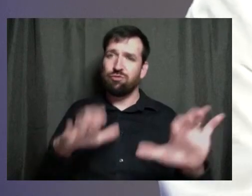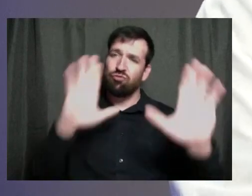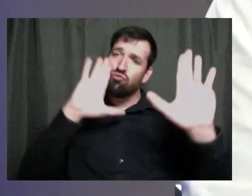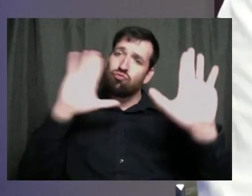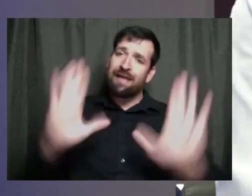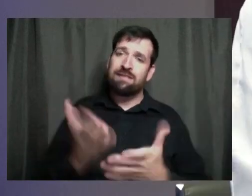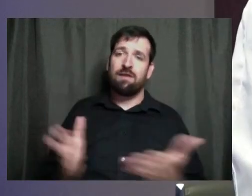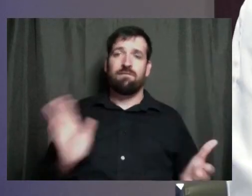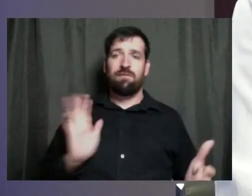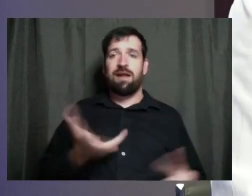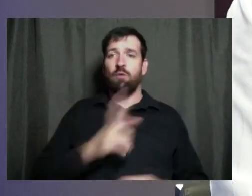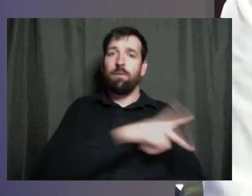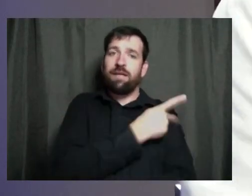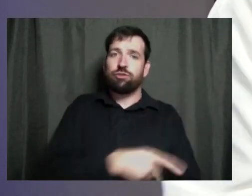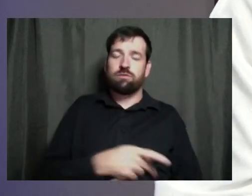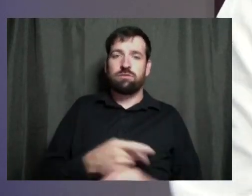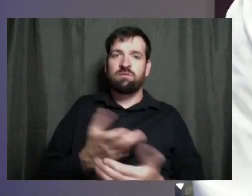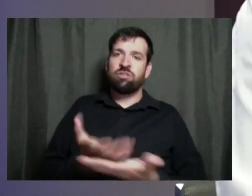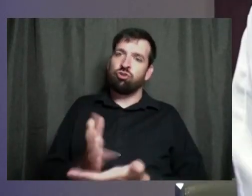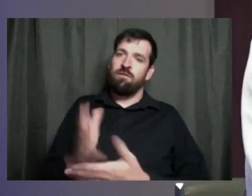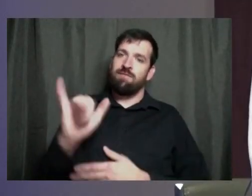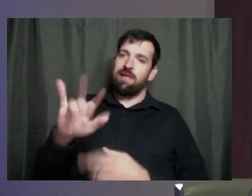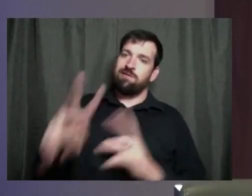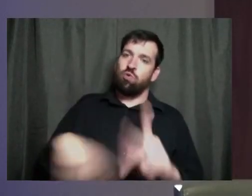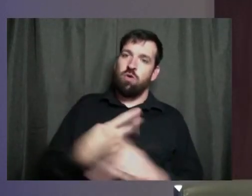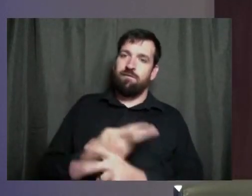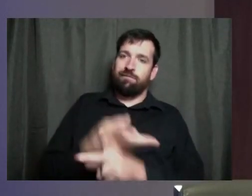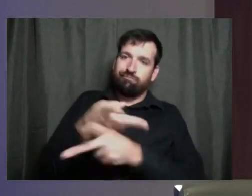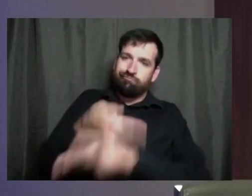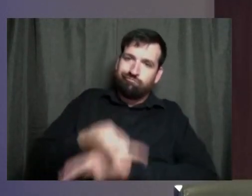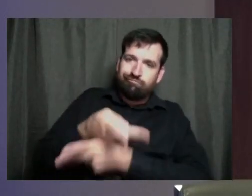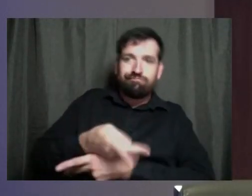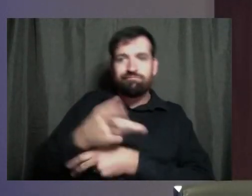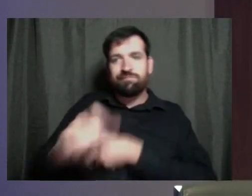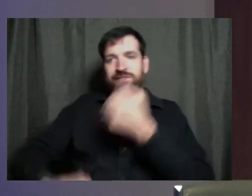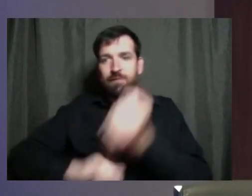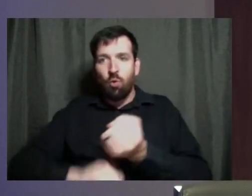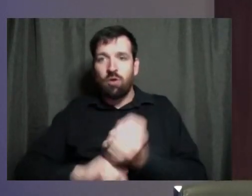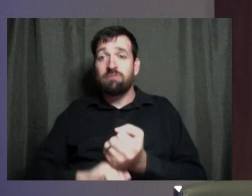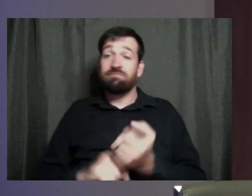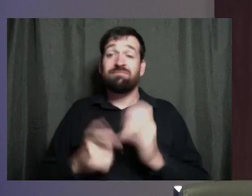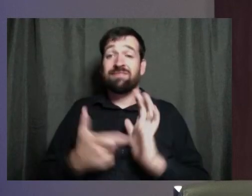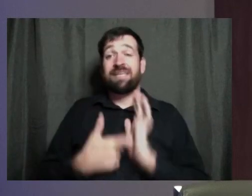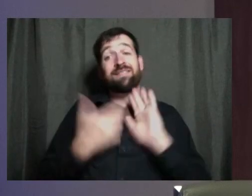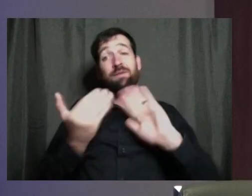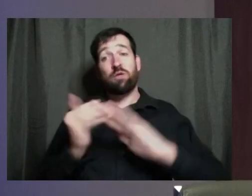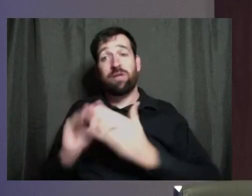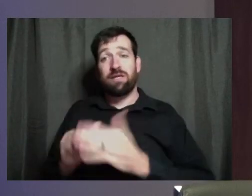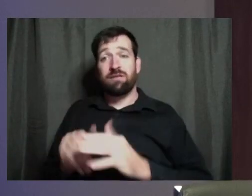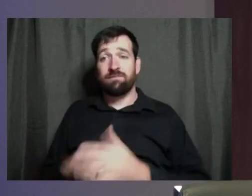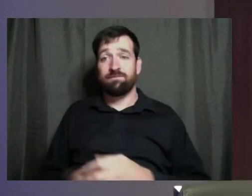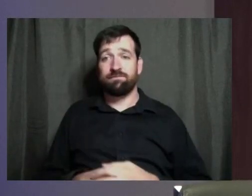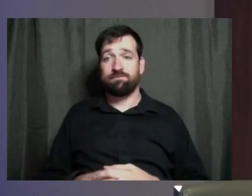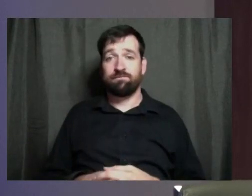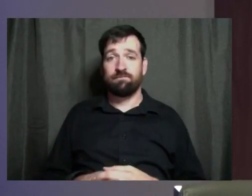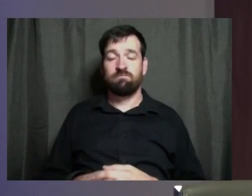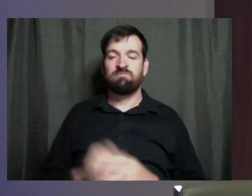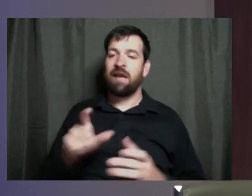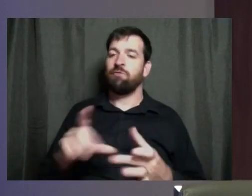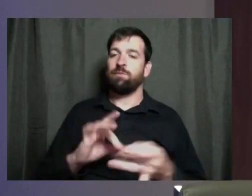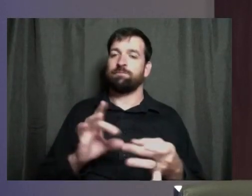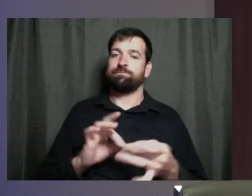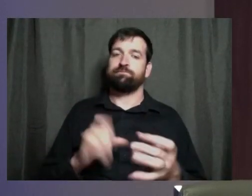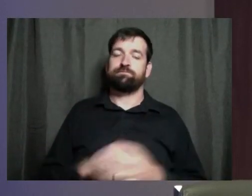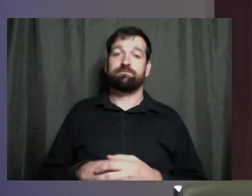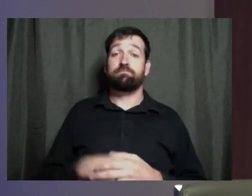patients deserve that sort of that support. It does take a community. And I just have to say, I think the best news that